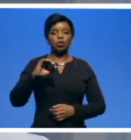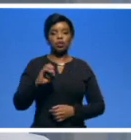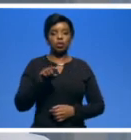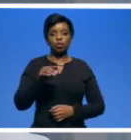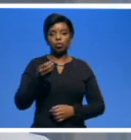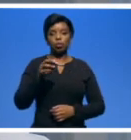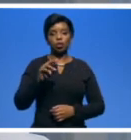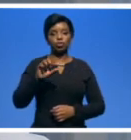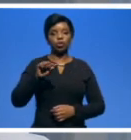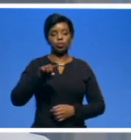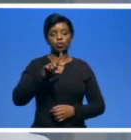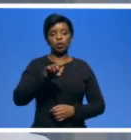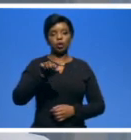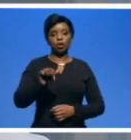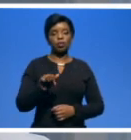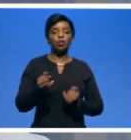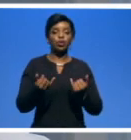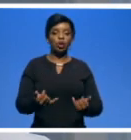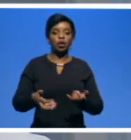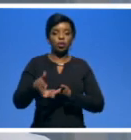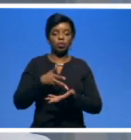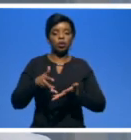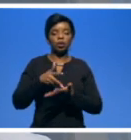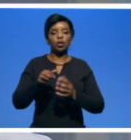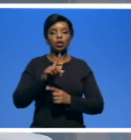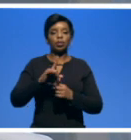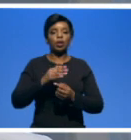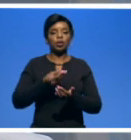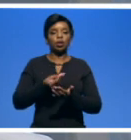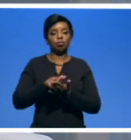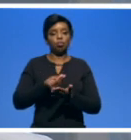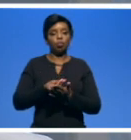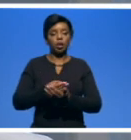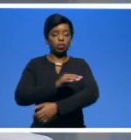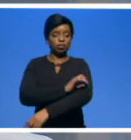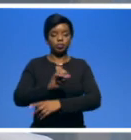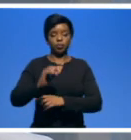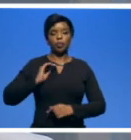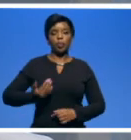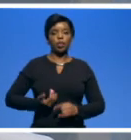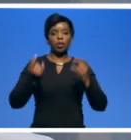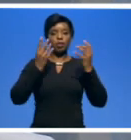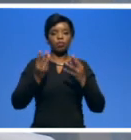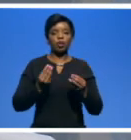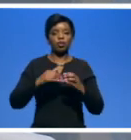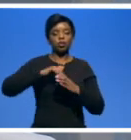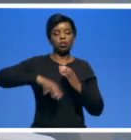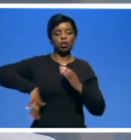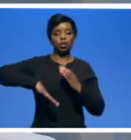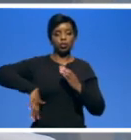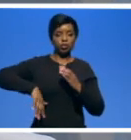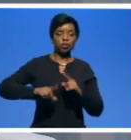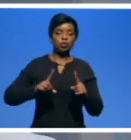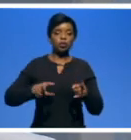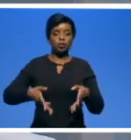genderinquiries@cge.org.za. Today, we're still talking about the economic empowerment of women and their financial exclusion. With me in studio to